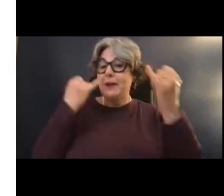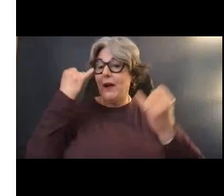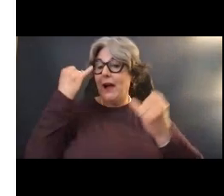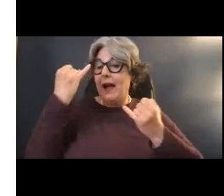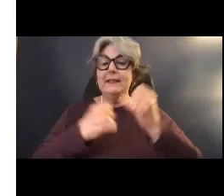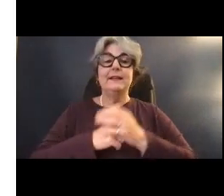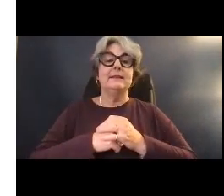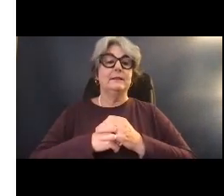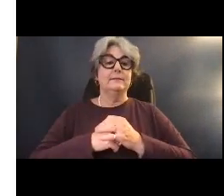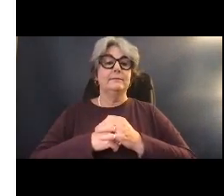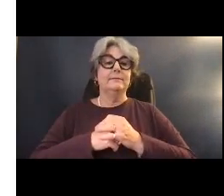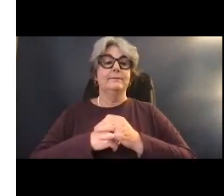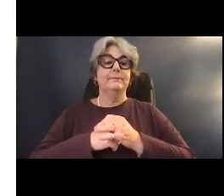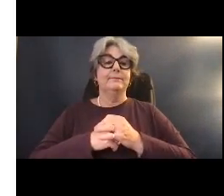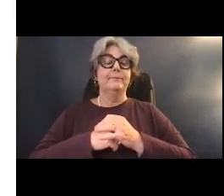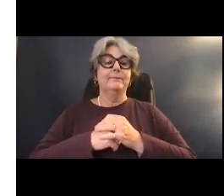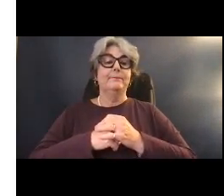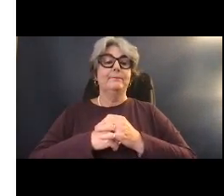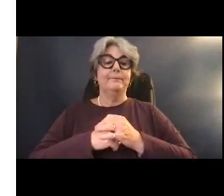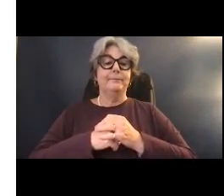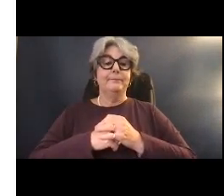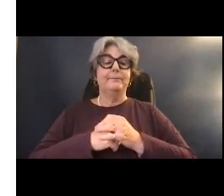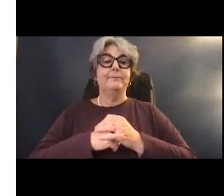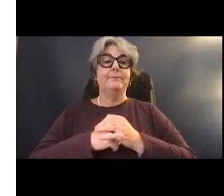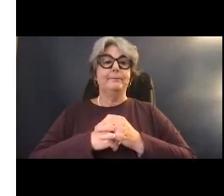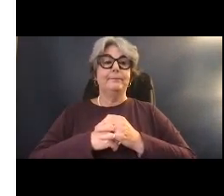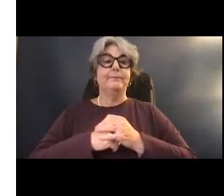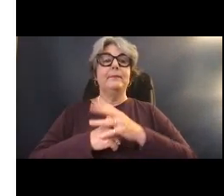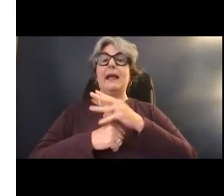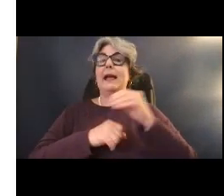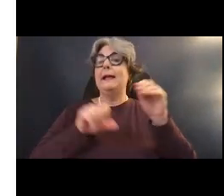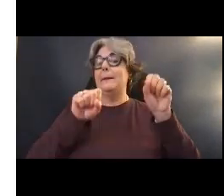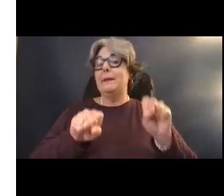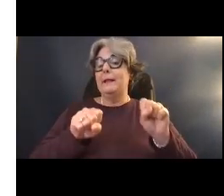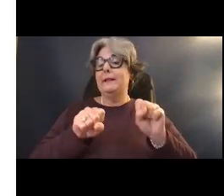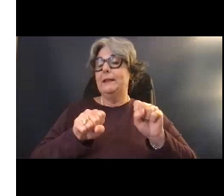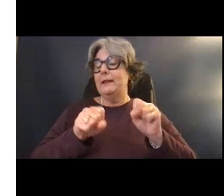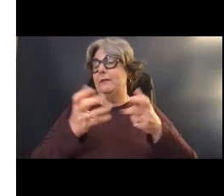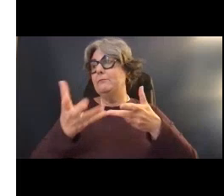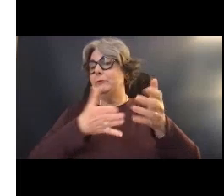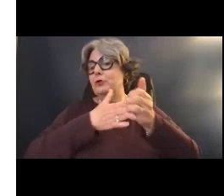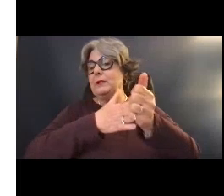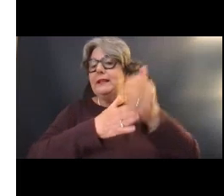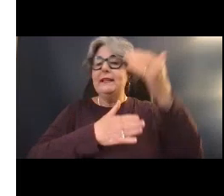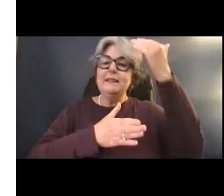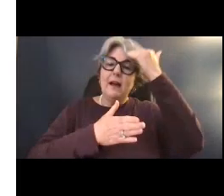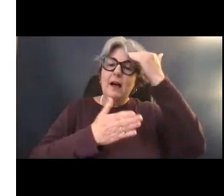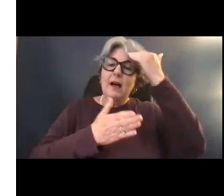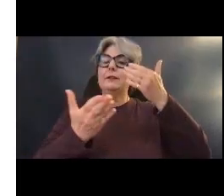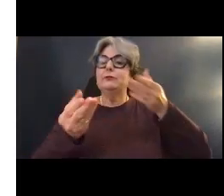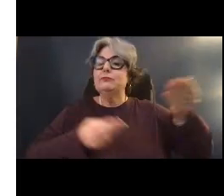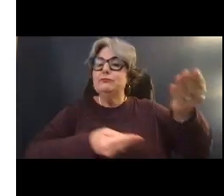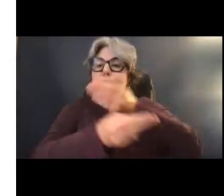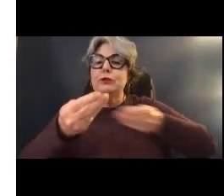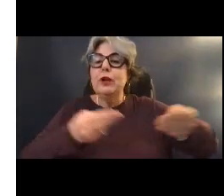again, to be networking and just an ability to facilitate knowledge sharing and exchange of